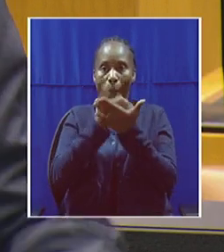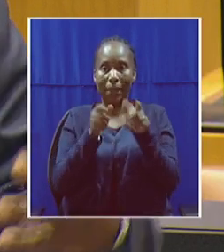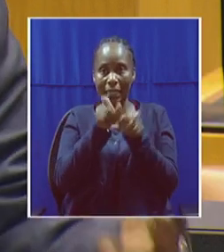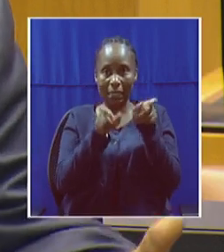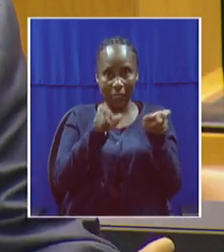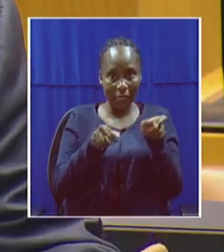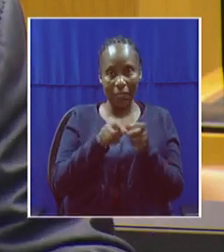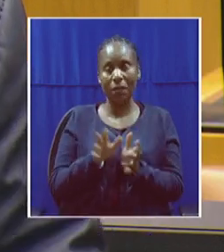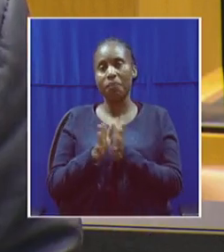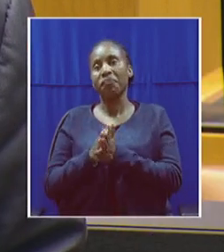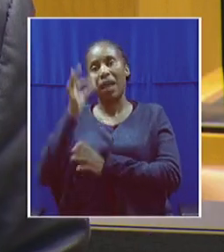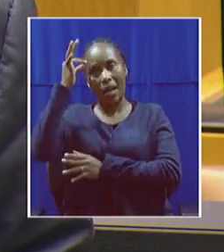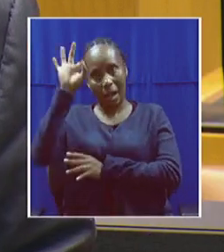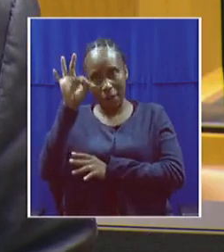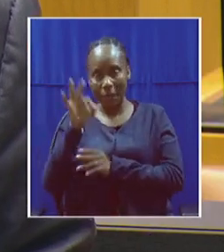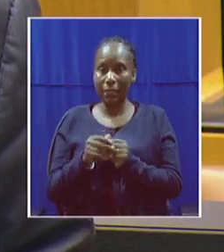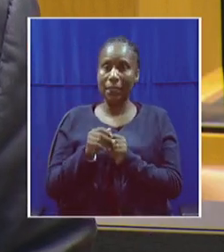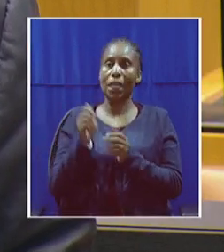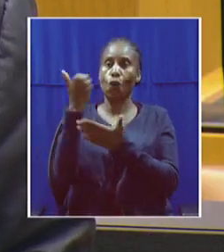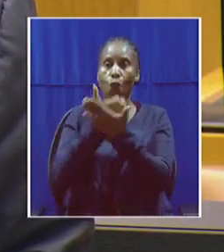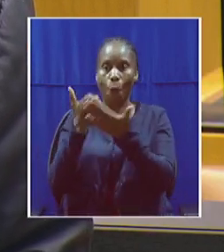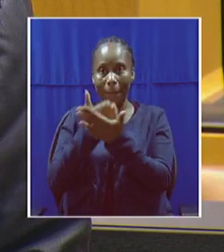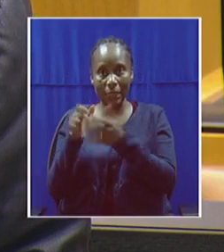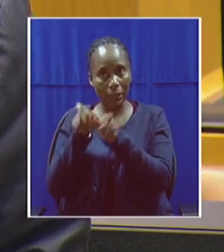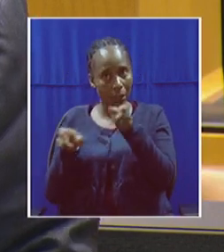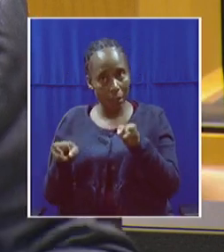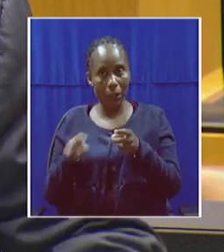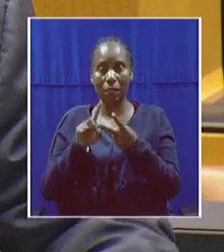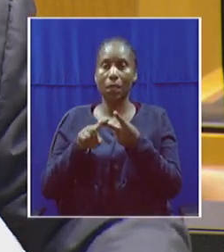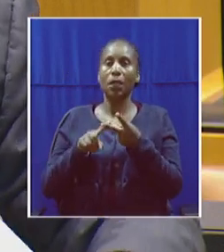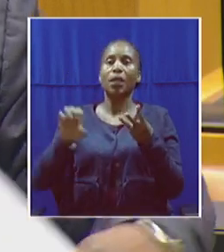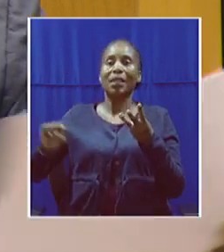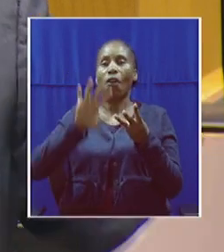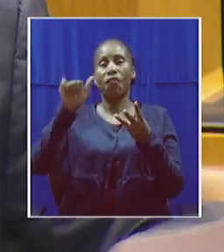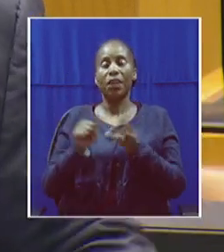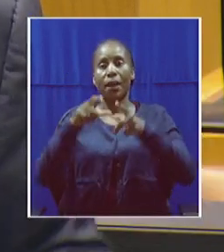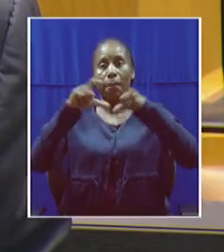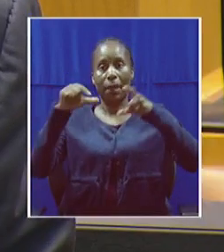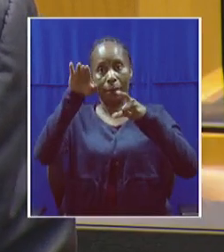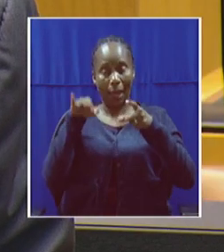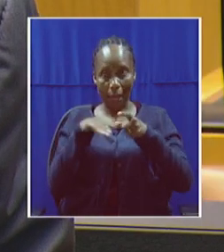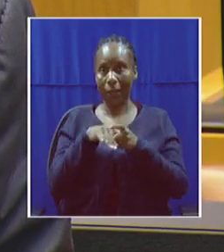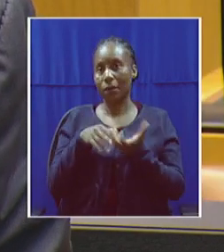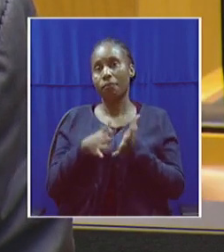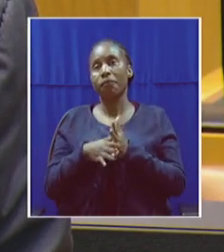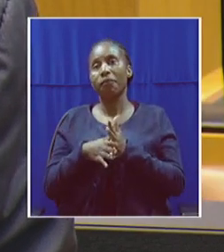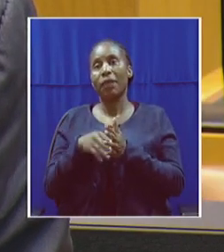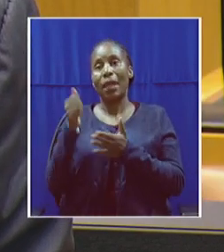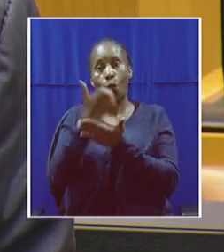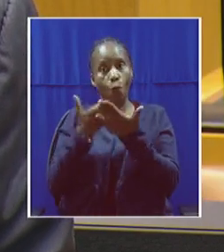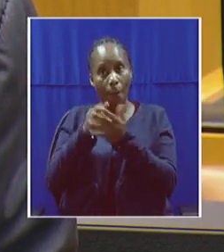Economist South African Reserve Bank Economist um Farmers